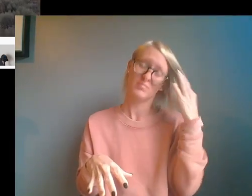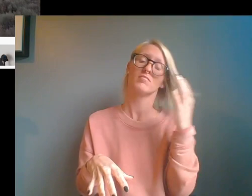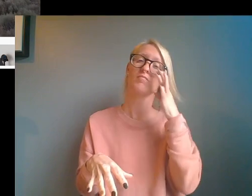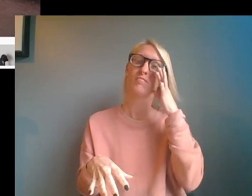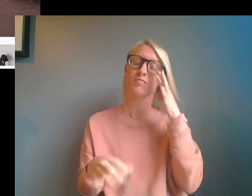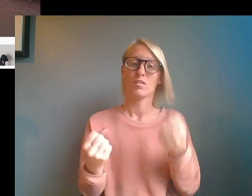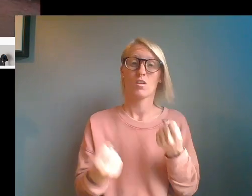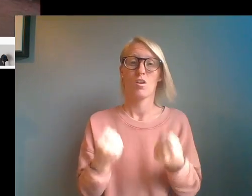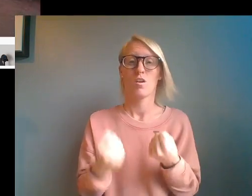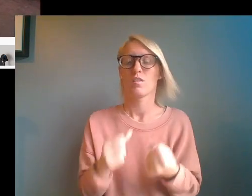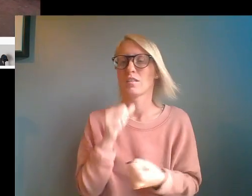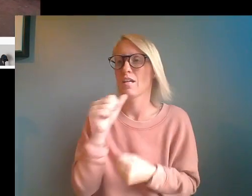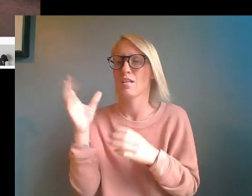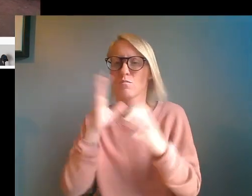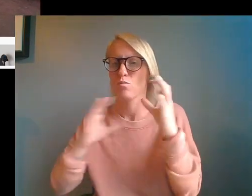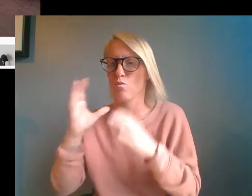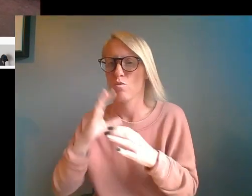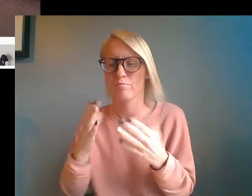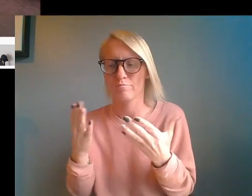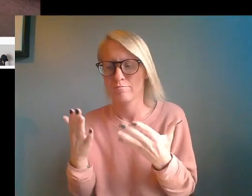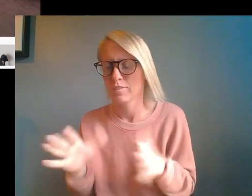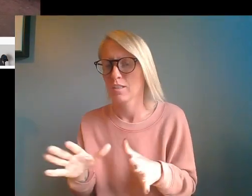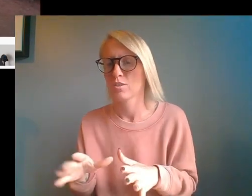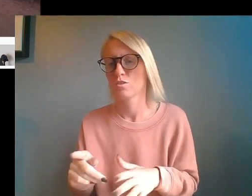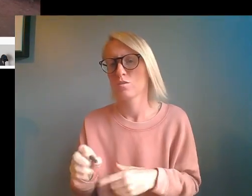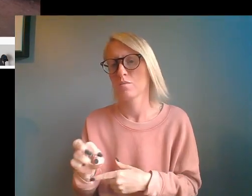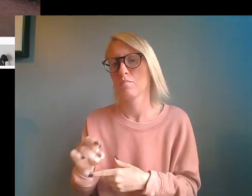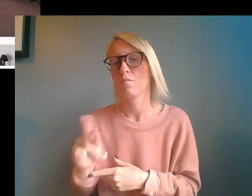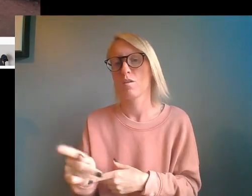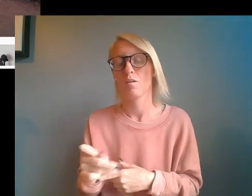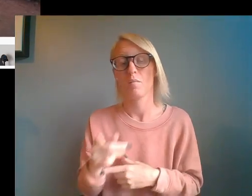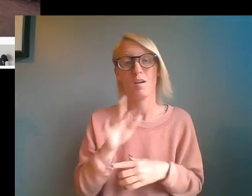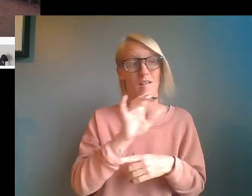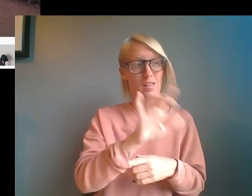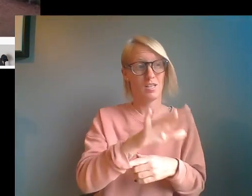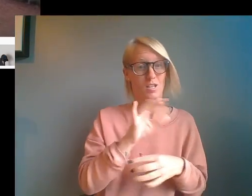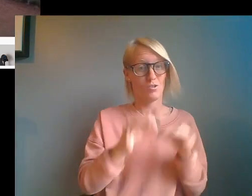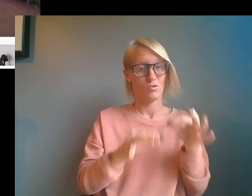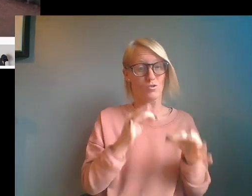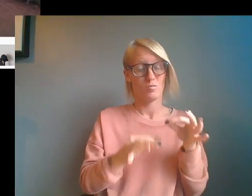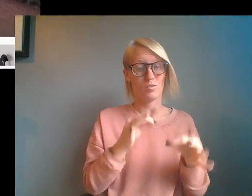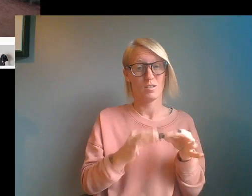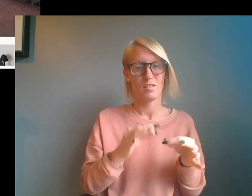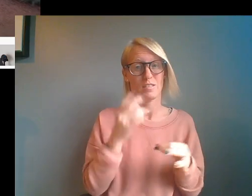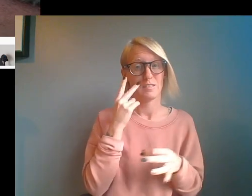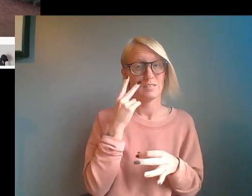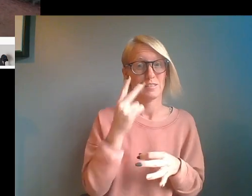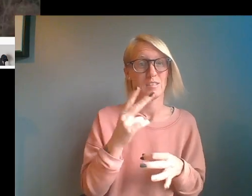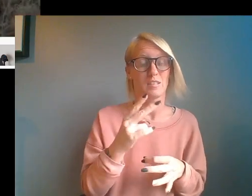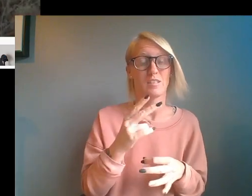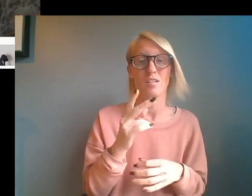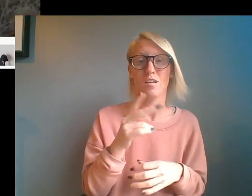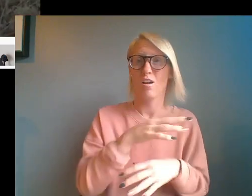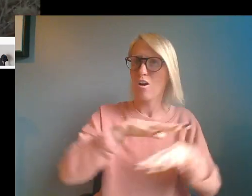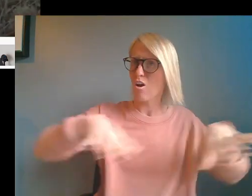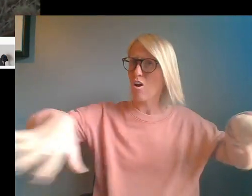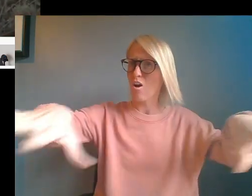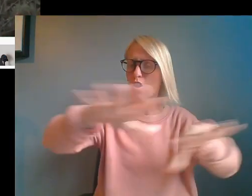park anymore, but you can click in the description to see a video on the entire park, which you need about a half day to a full day for.